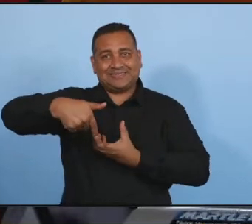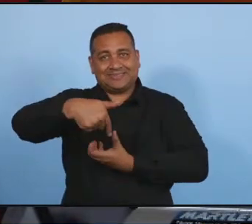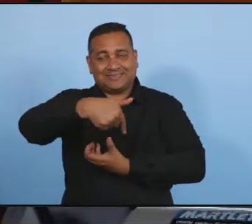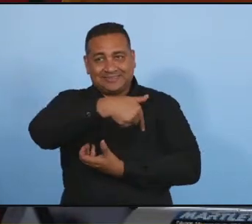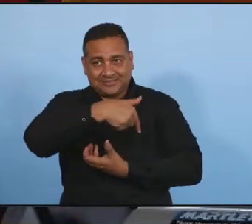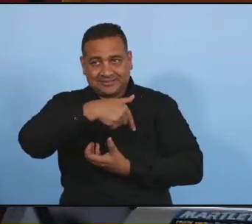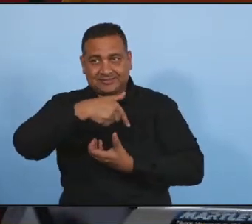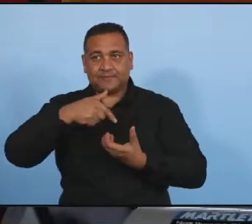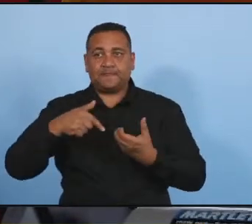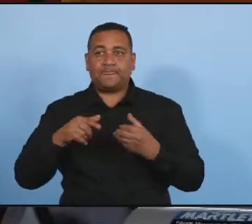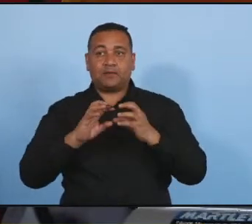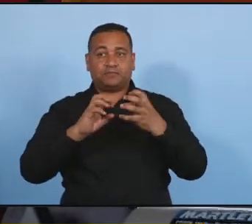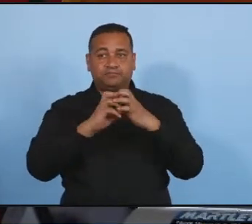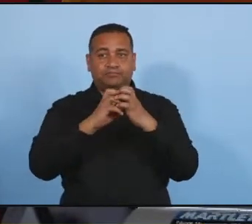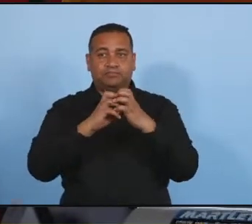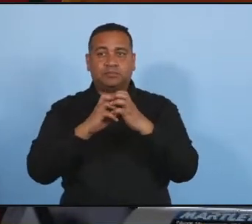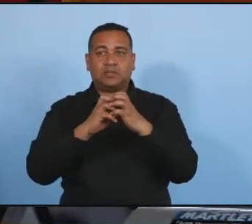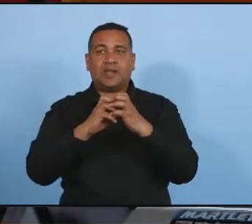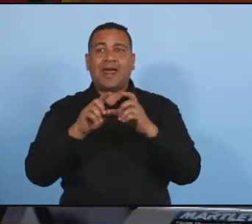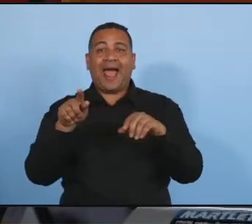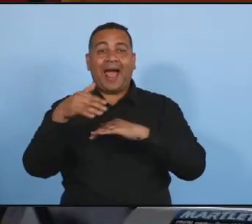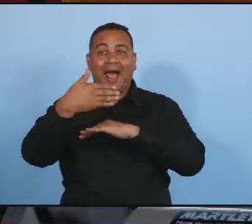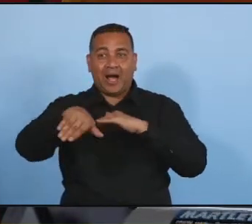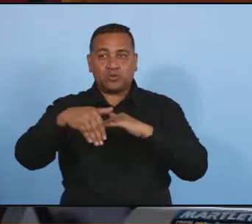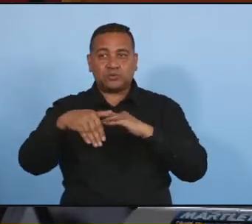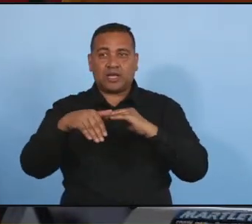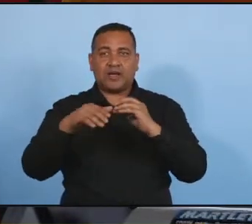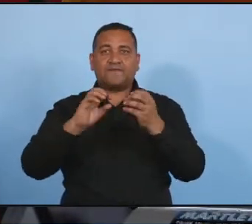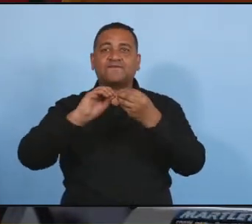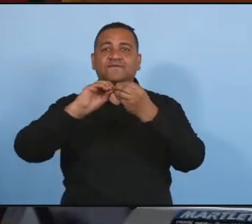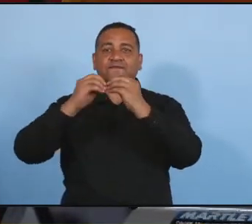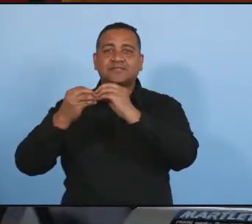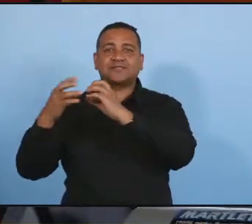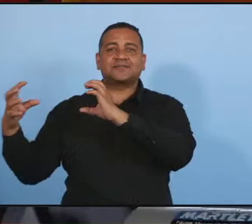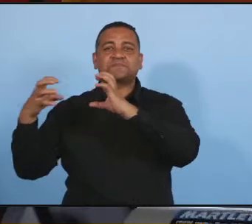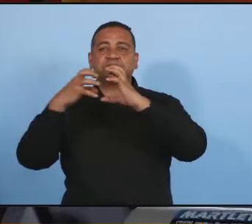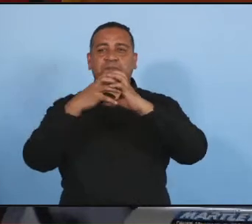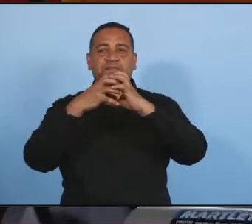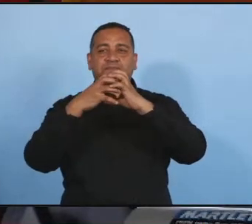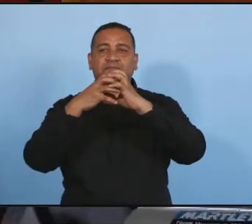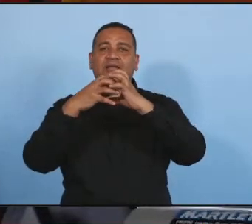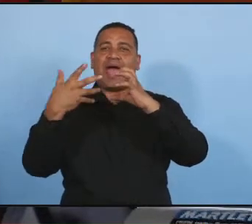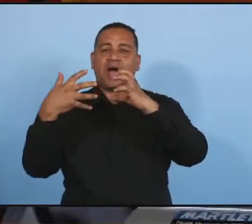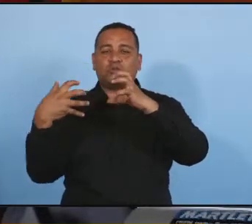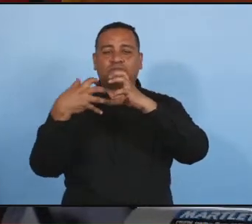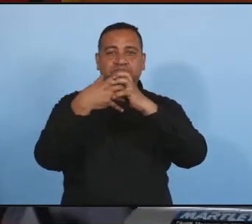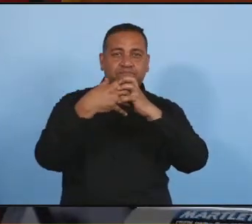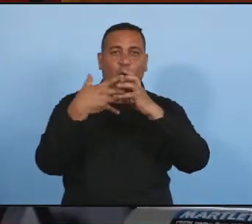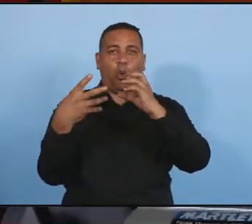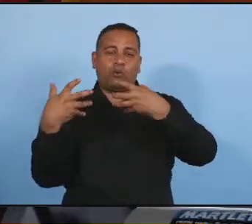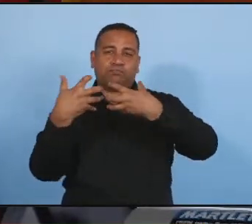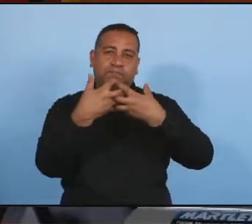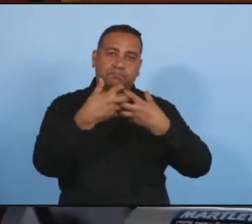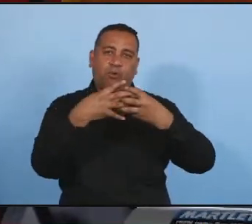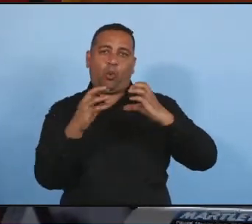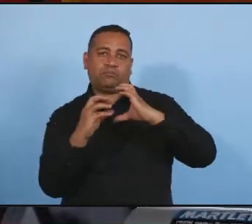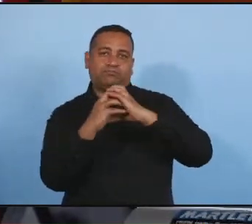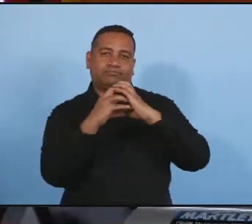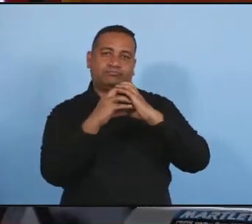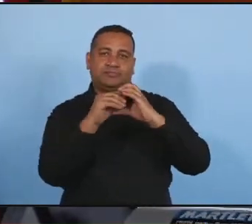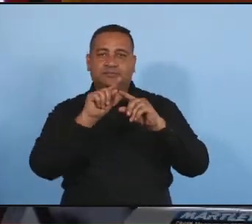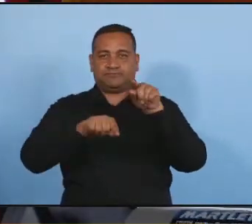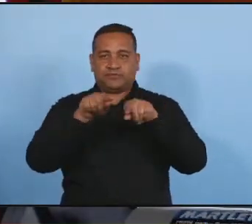Like this is external thread. Yeah. Engage it onto certain threads, cutting it, and certain depths, like